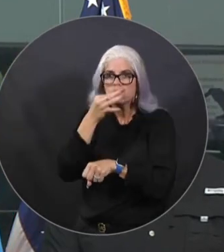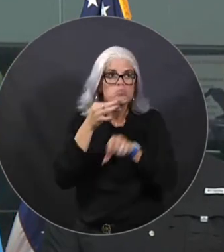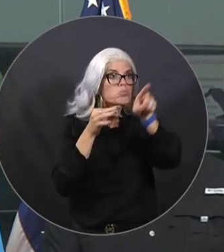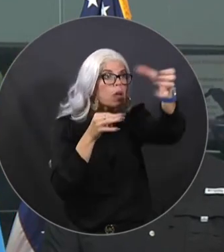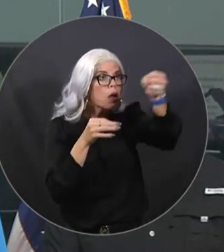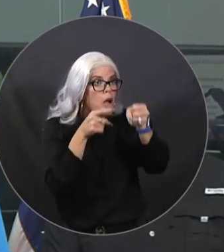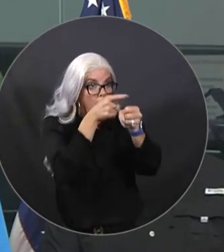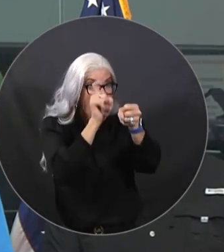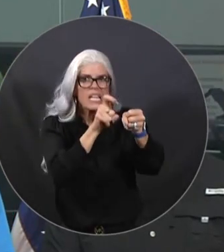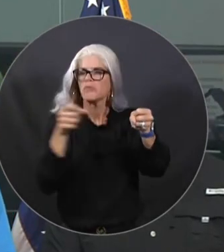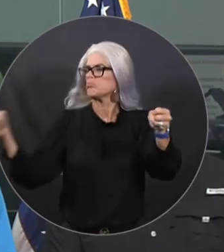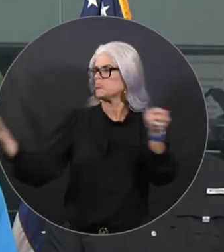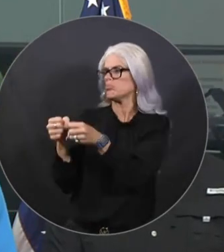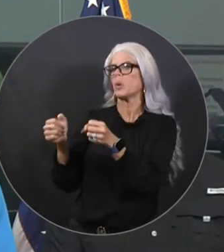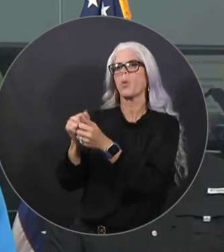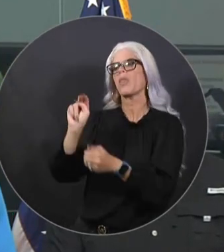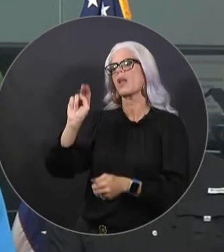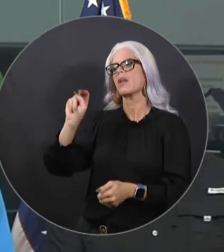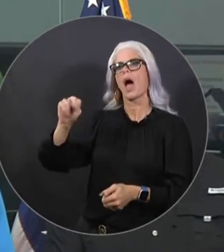also